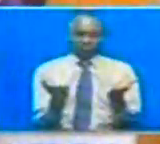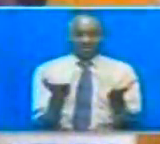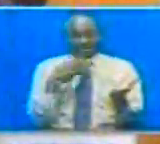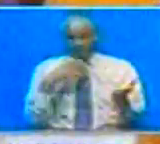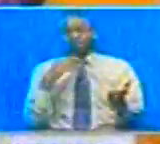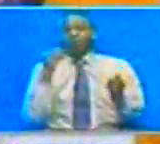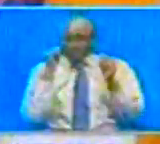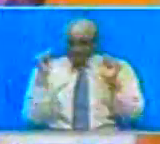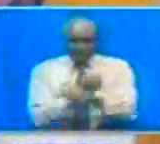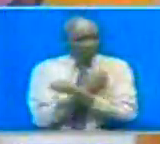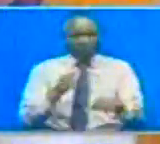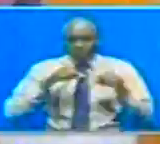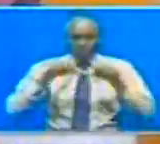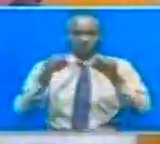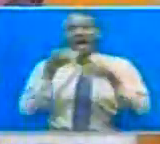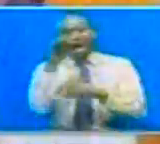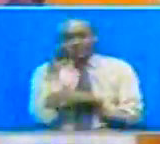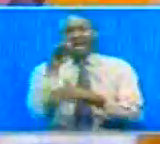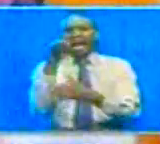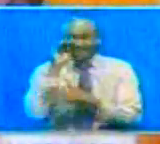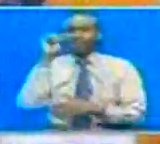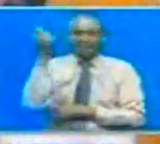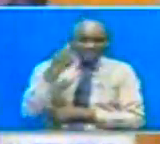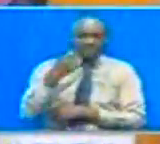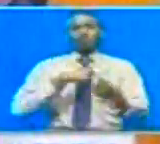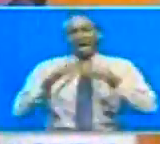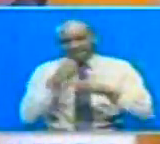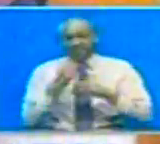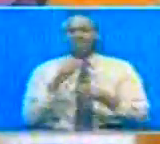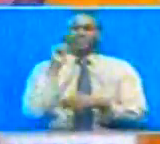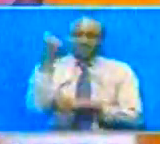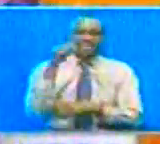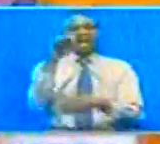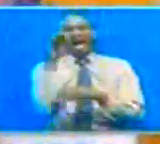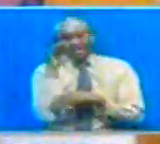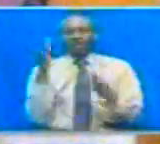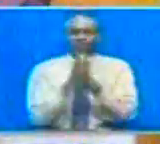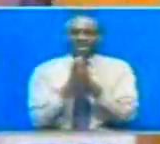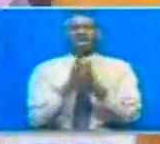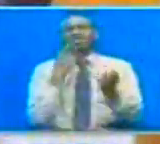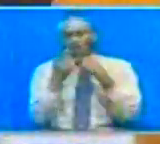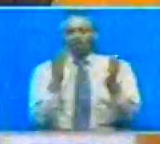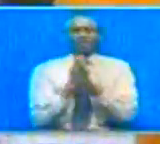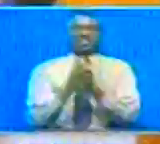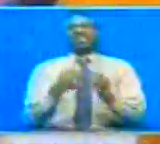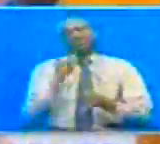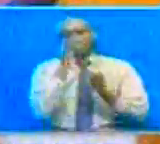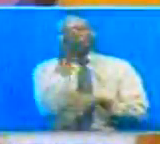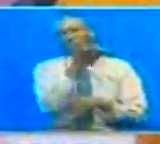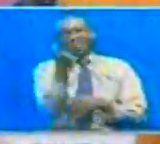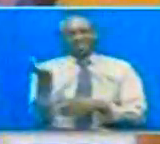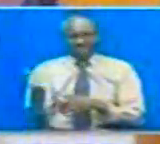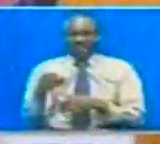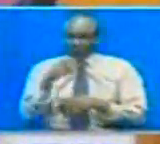cannot continue asking the President to act with individuals who hold positions